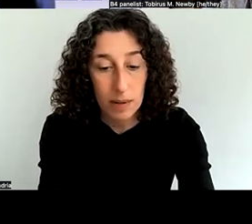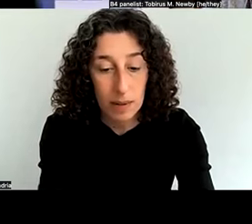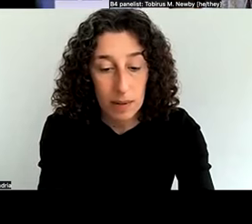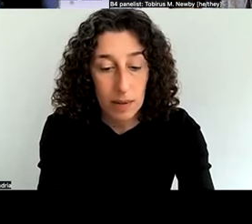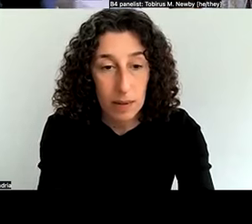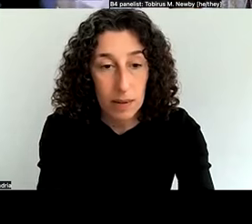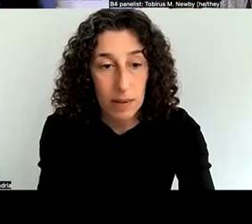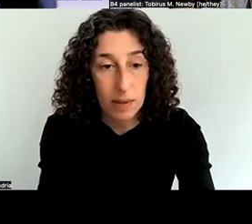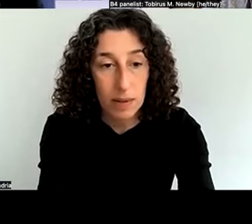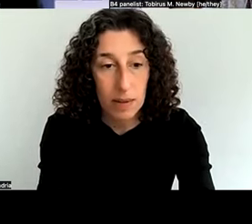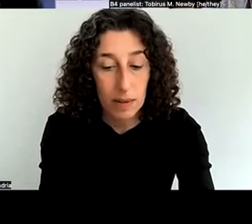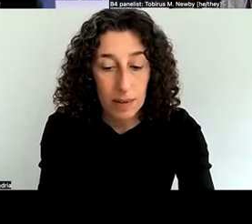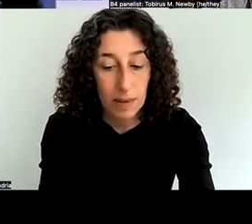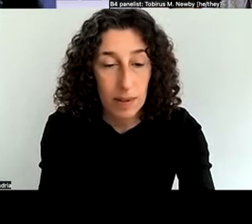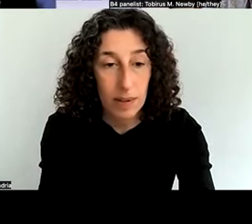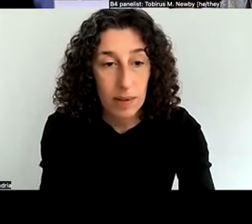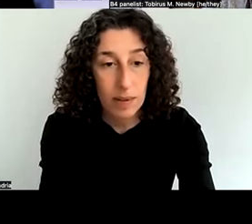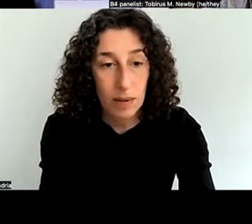like